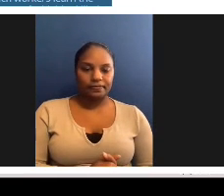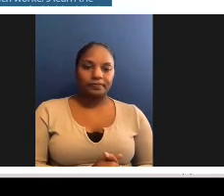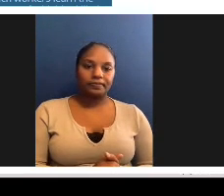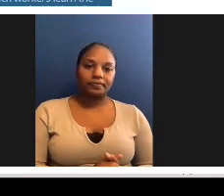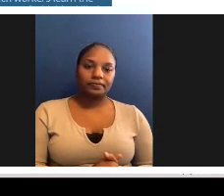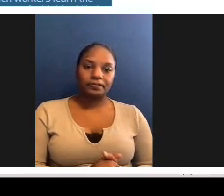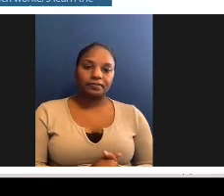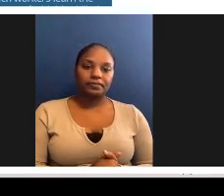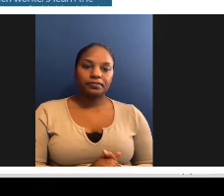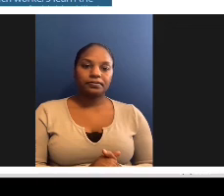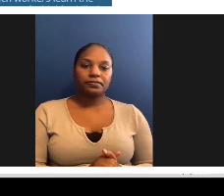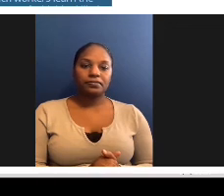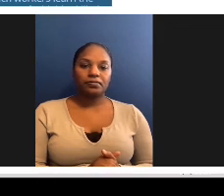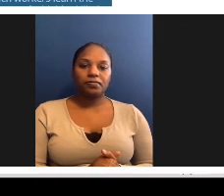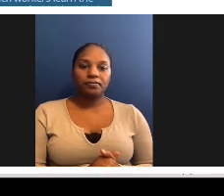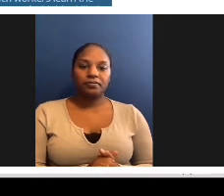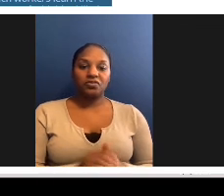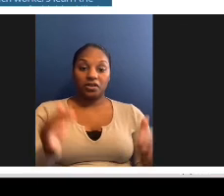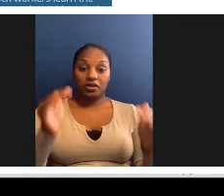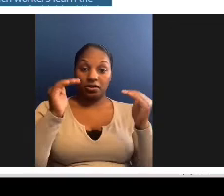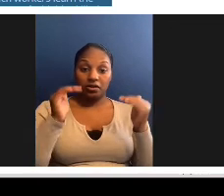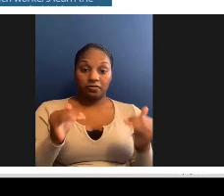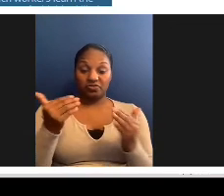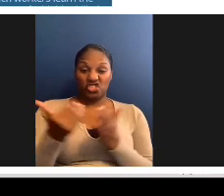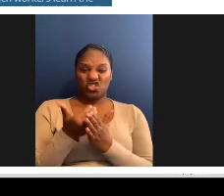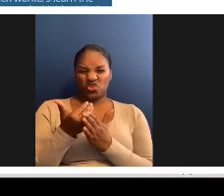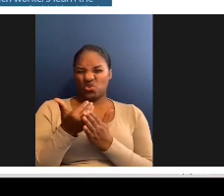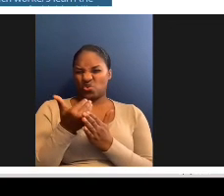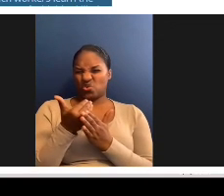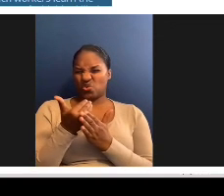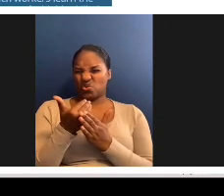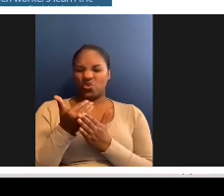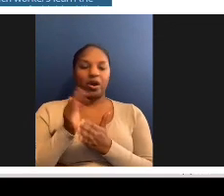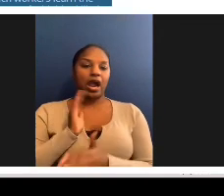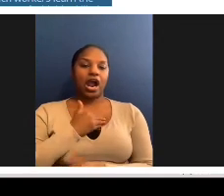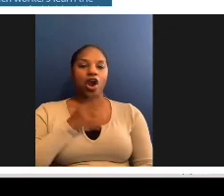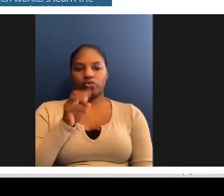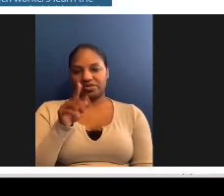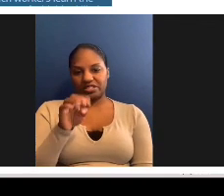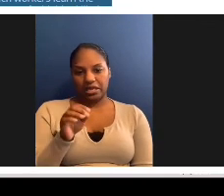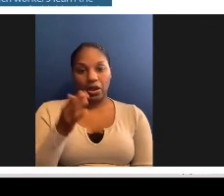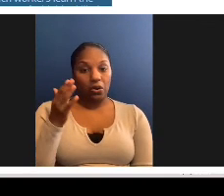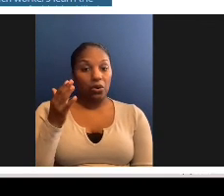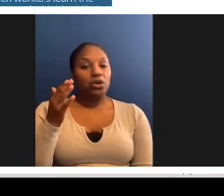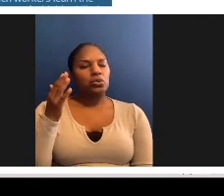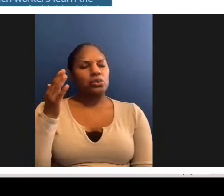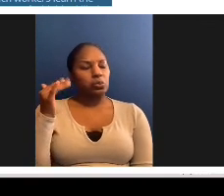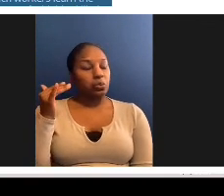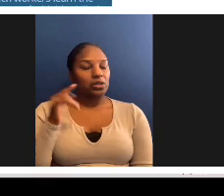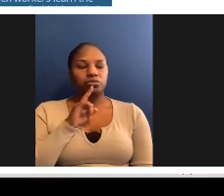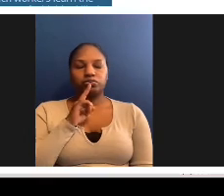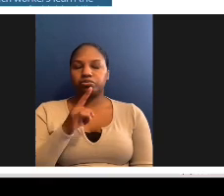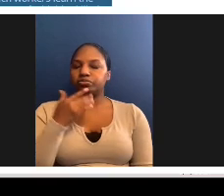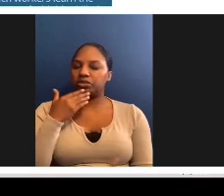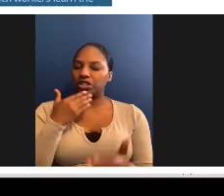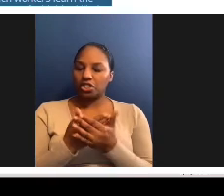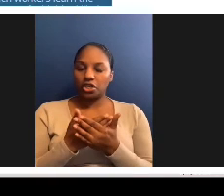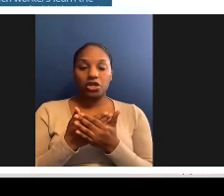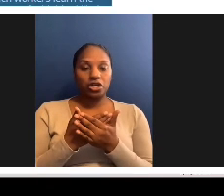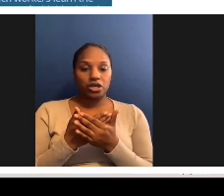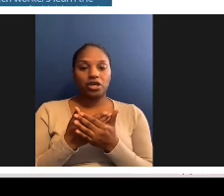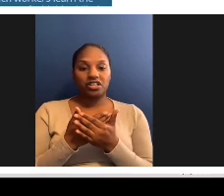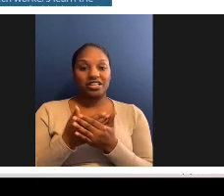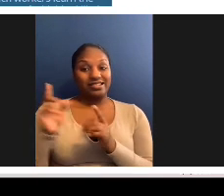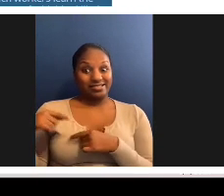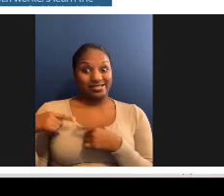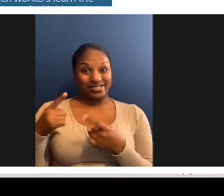The next piece, this is something new to our website, and it's great for since the pandemic, when folks can't go